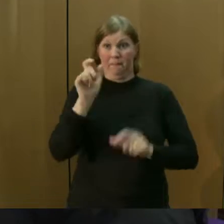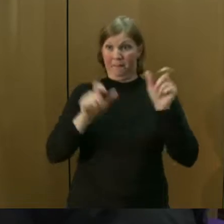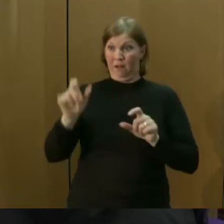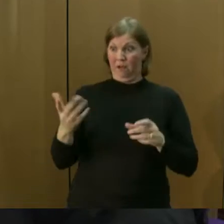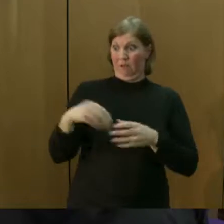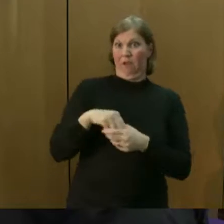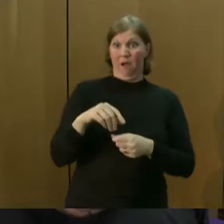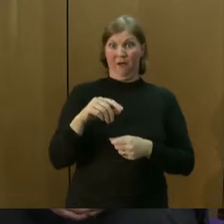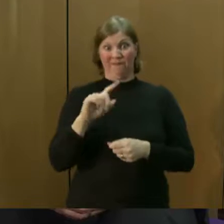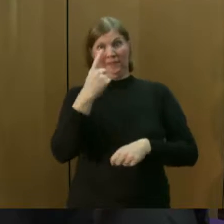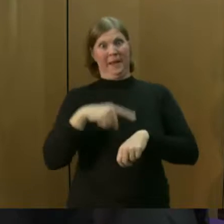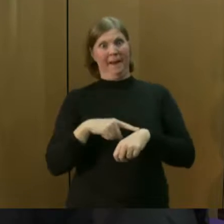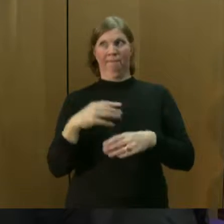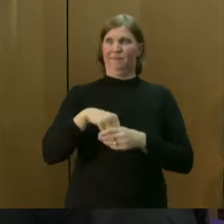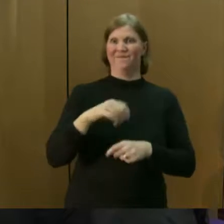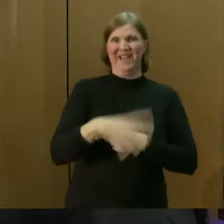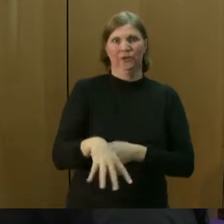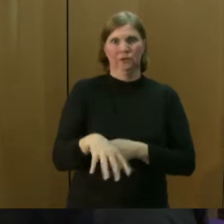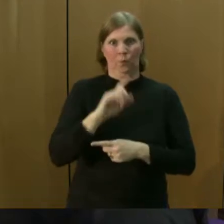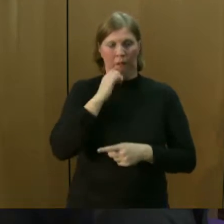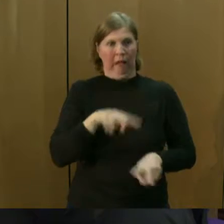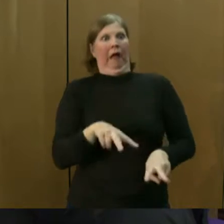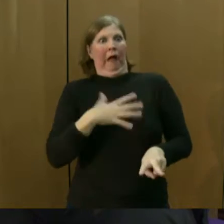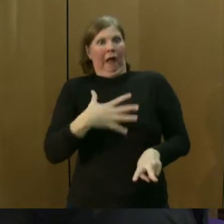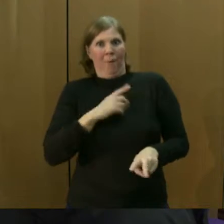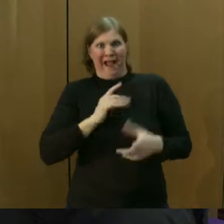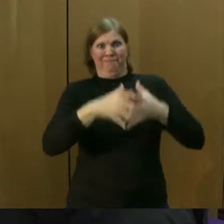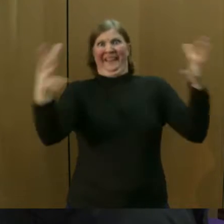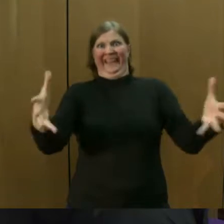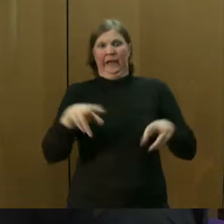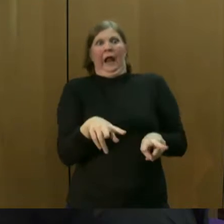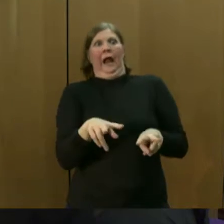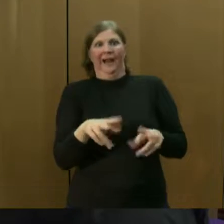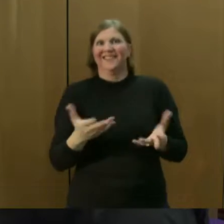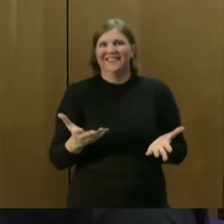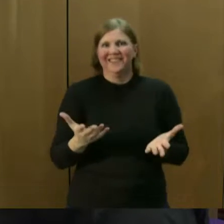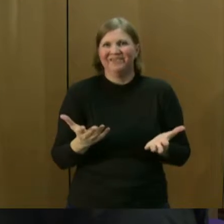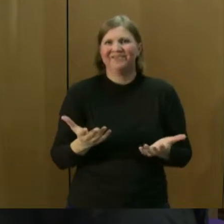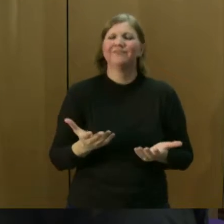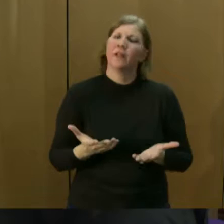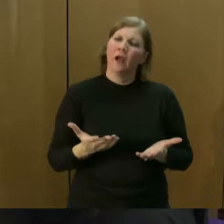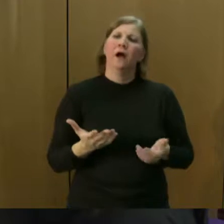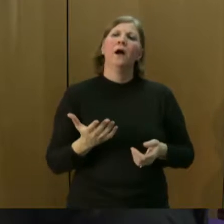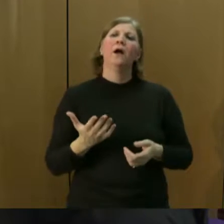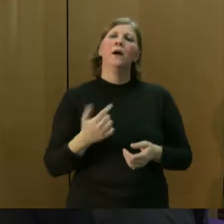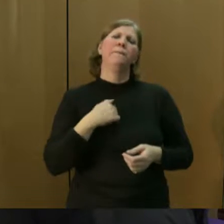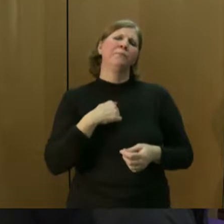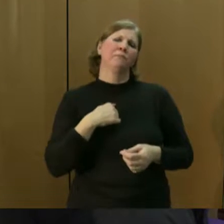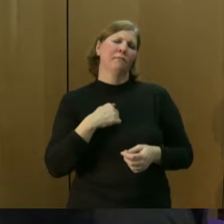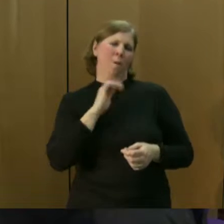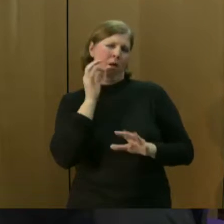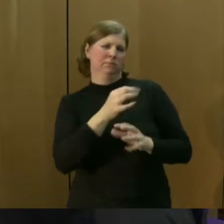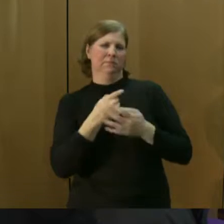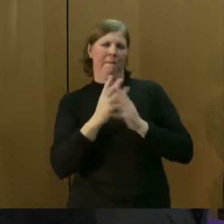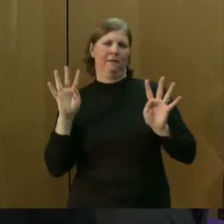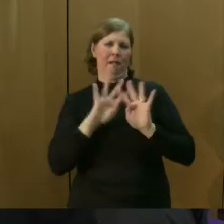the scale of the festival. And I will talk to our guest panellists who don't actually work for the Fringe Society. In the next